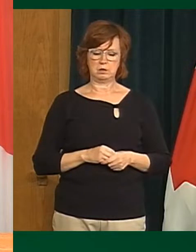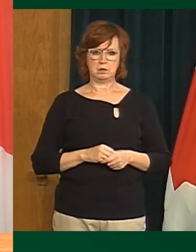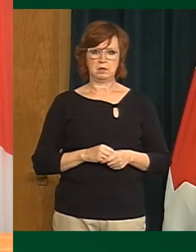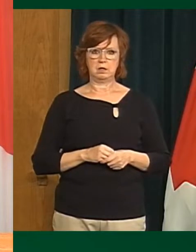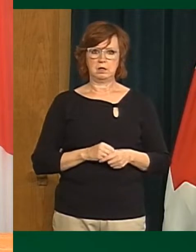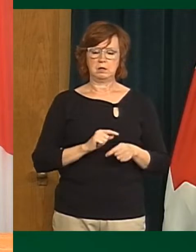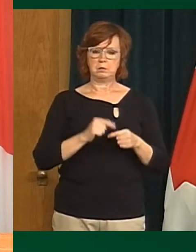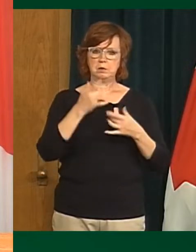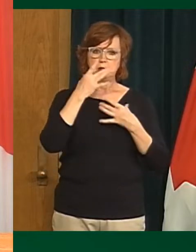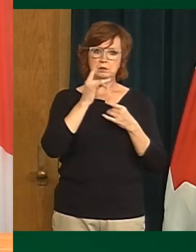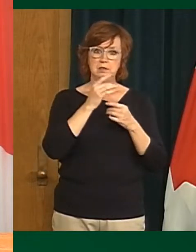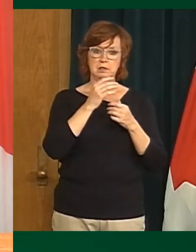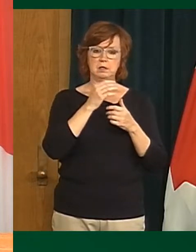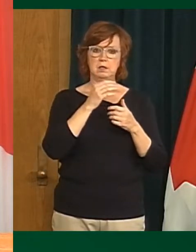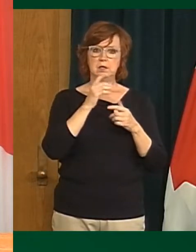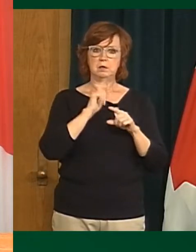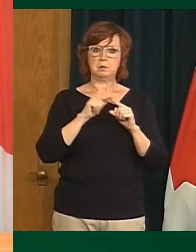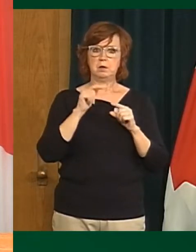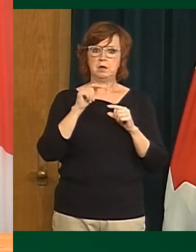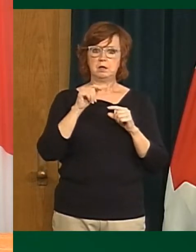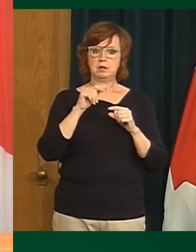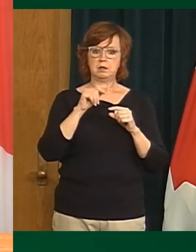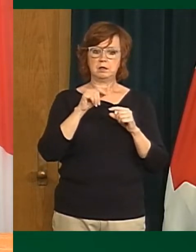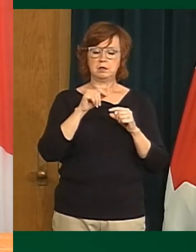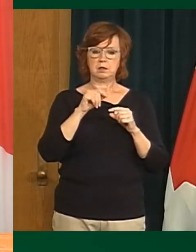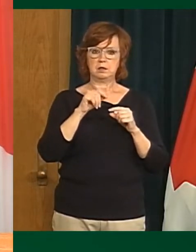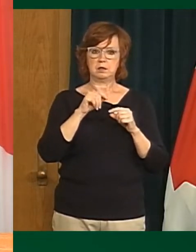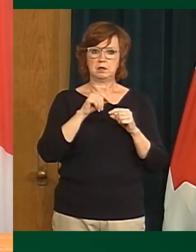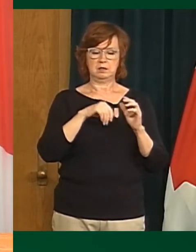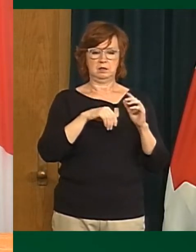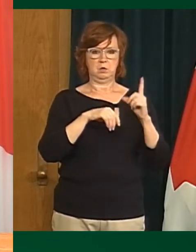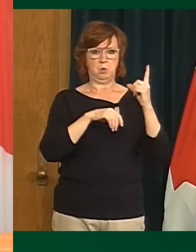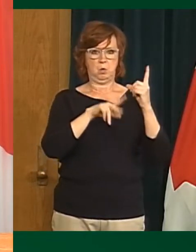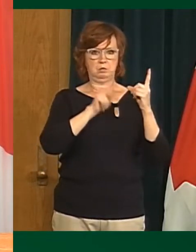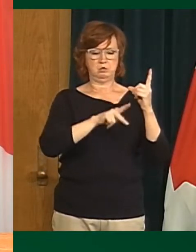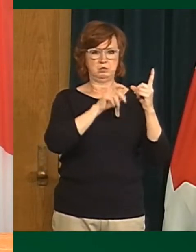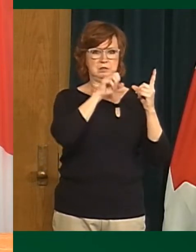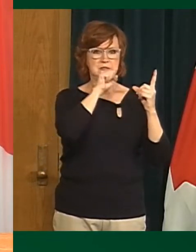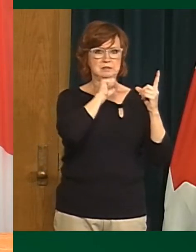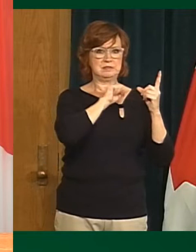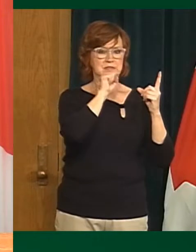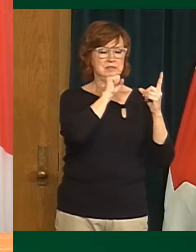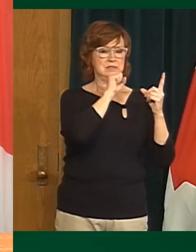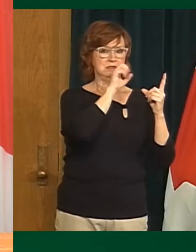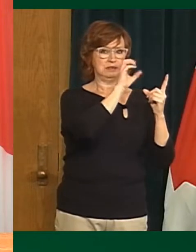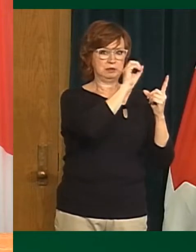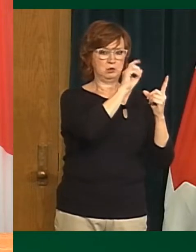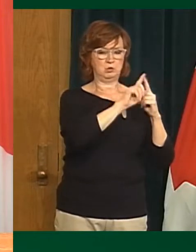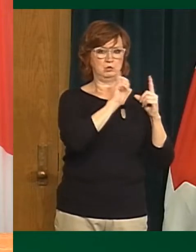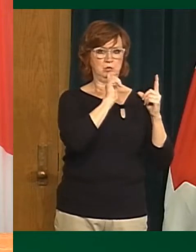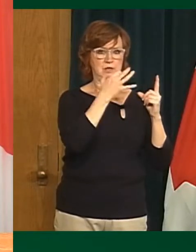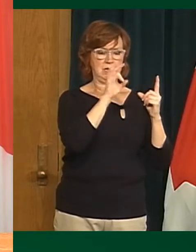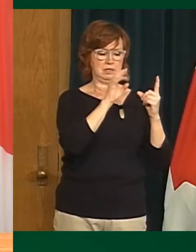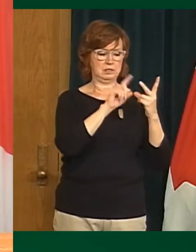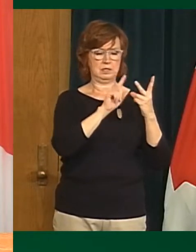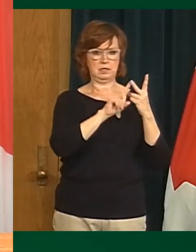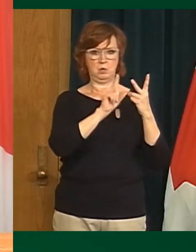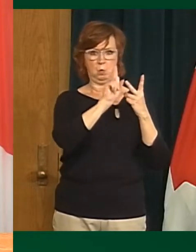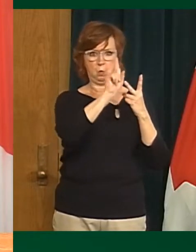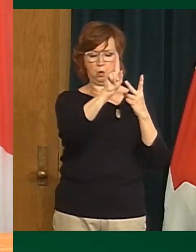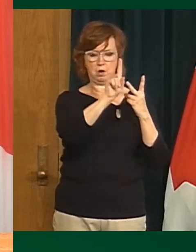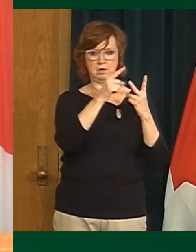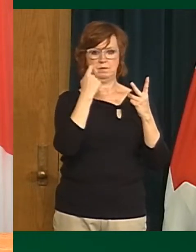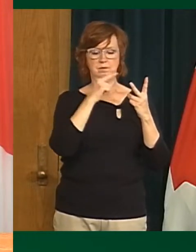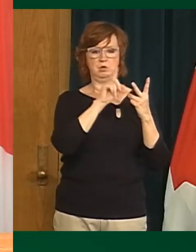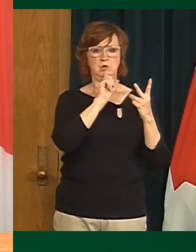group. But we have had only 1 in 0 to 19, 1 in 20 to 29, 1 in 30 to 2